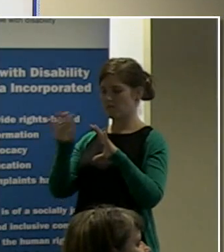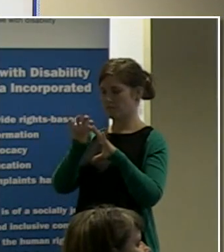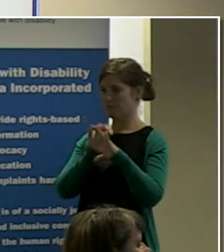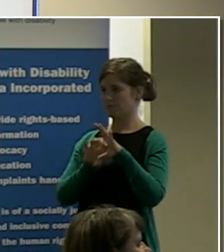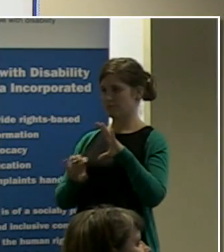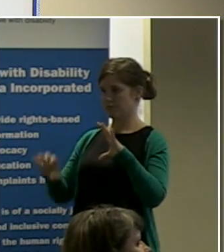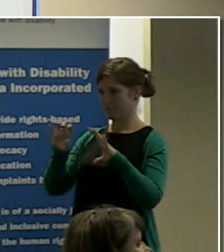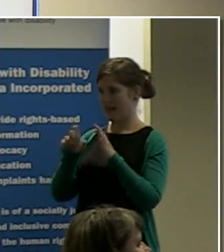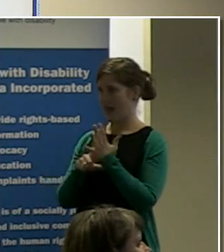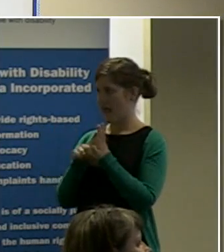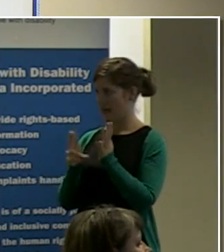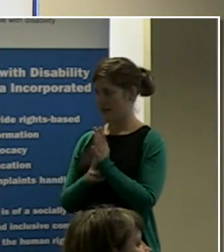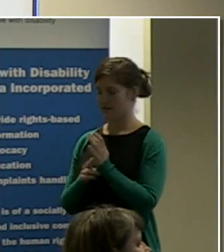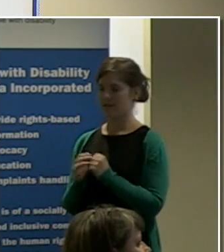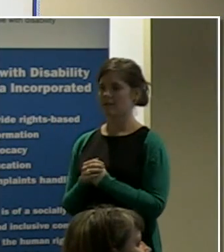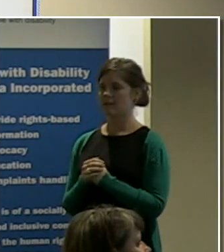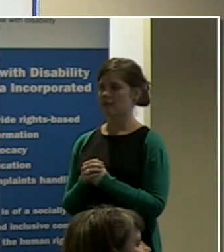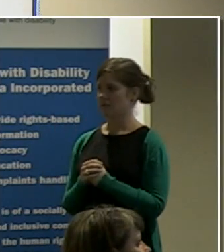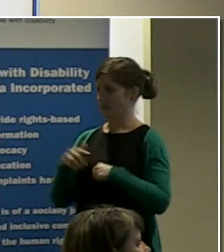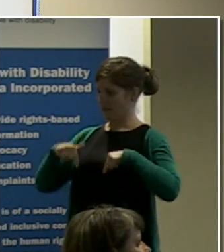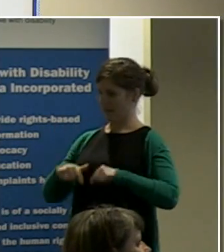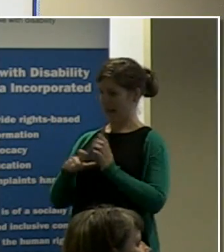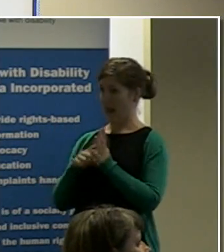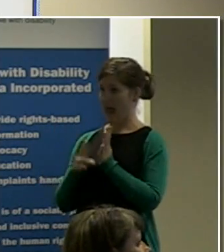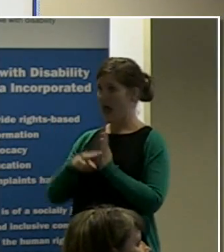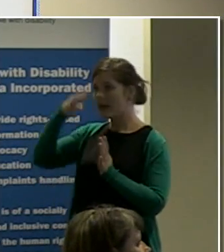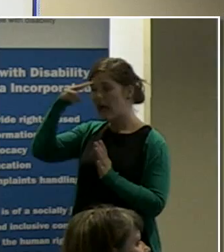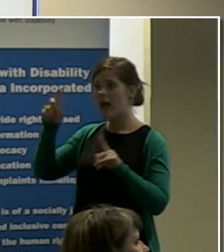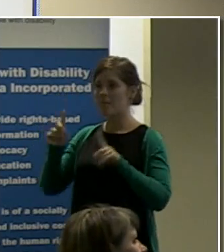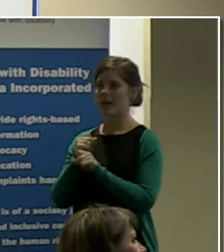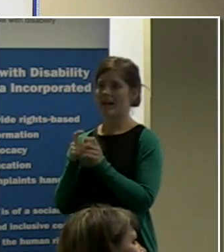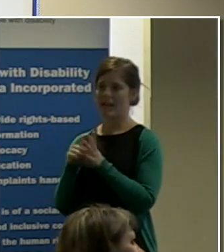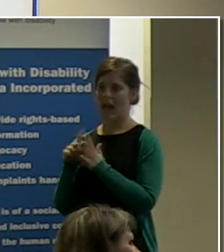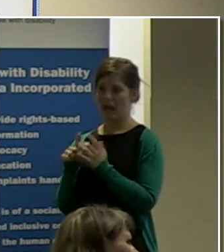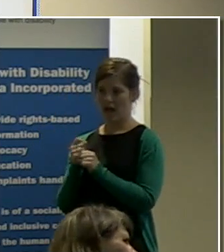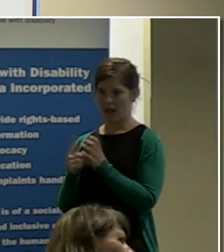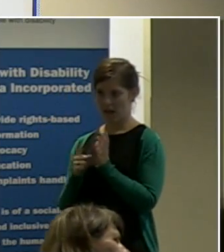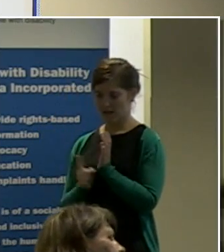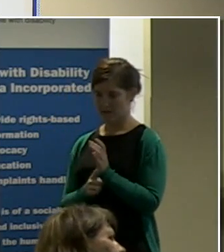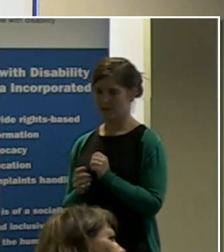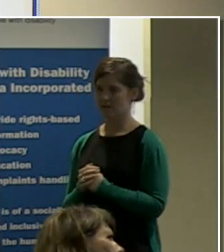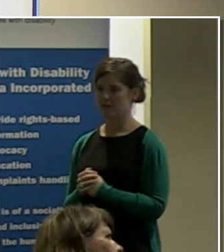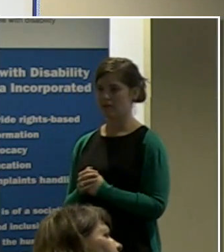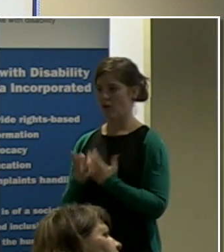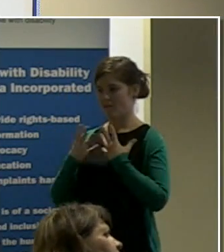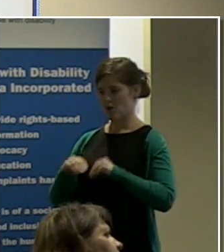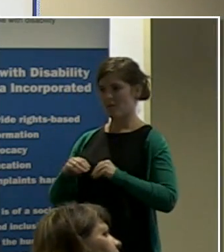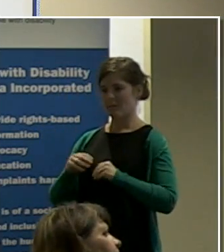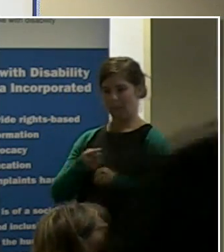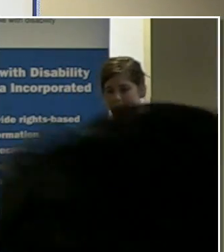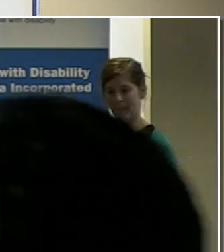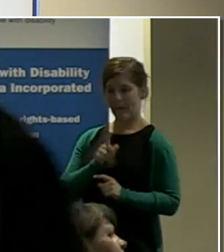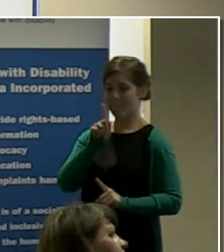clans. And the clans land we're on tonight is Gadigal. On behalf of members of the Metropolitan